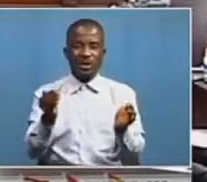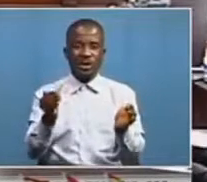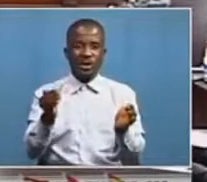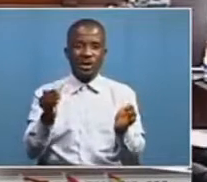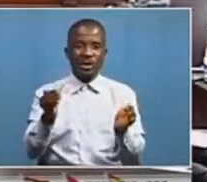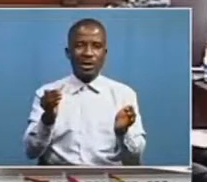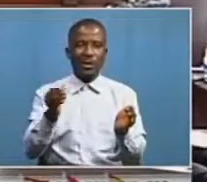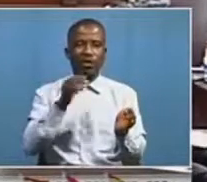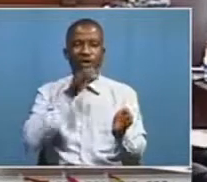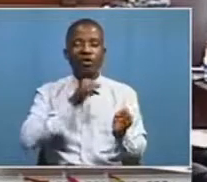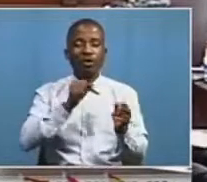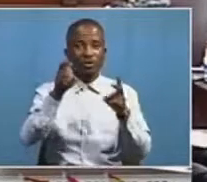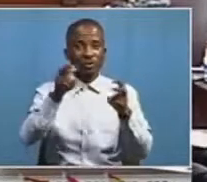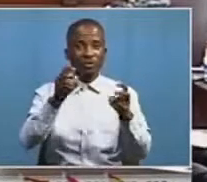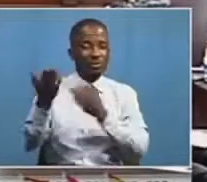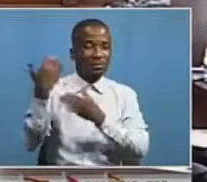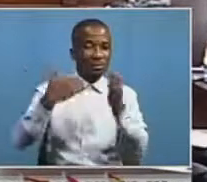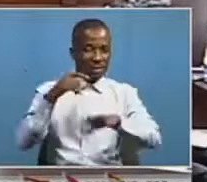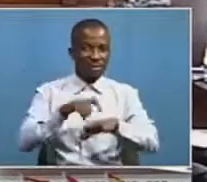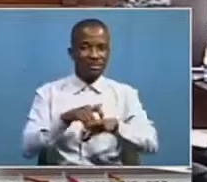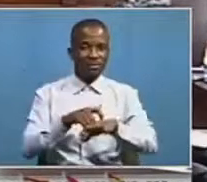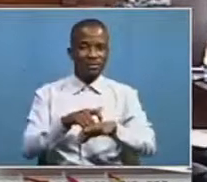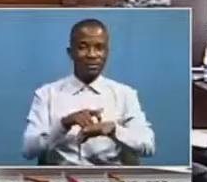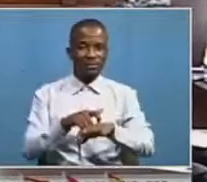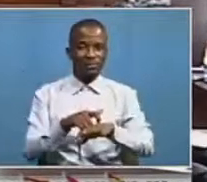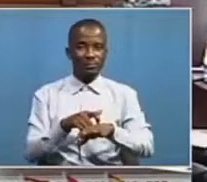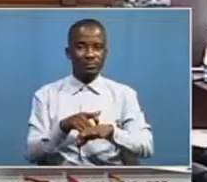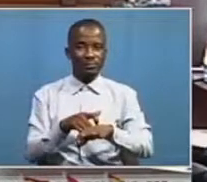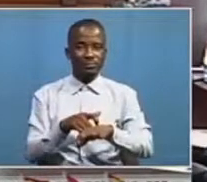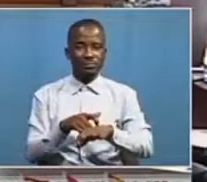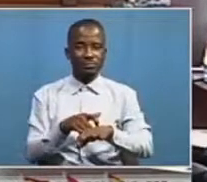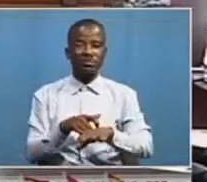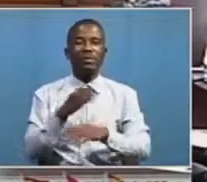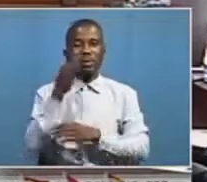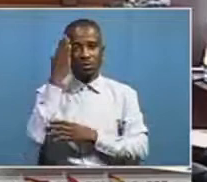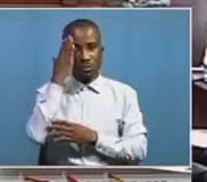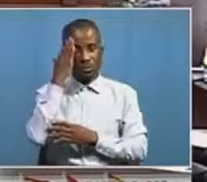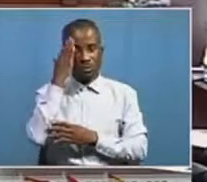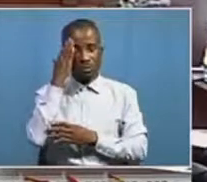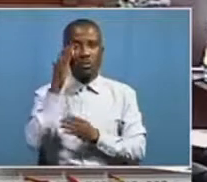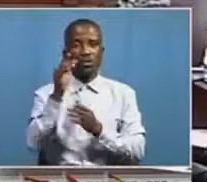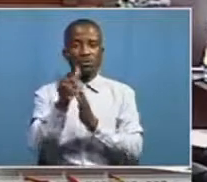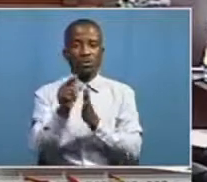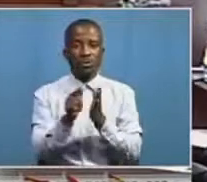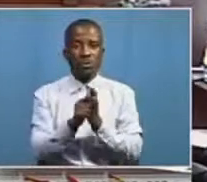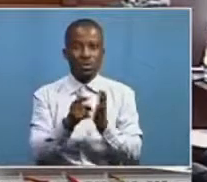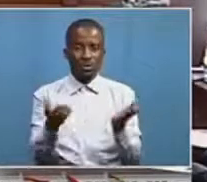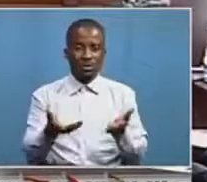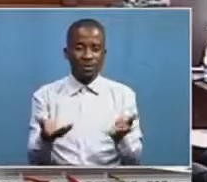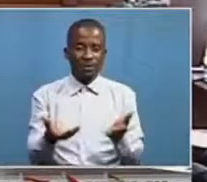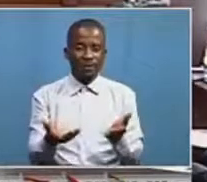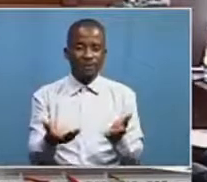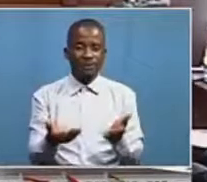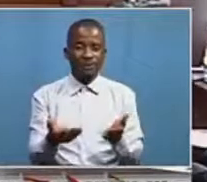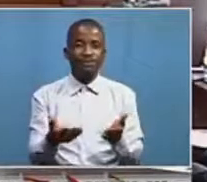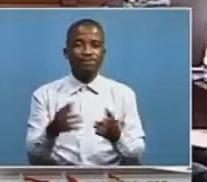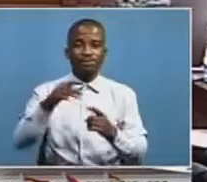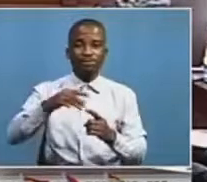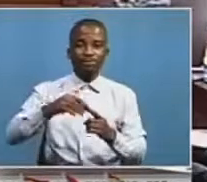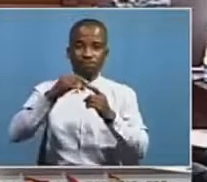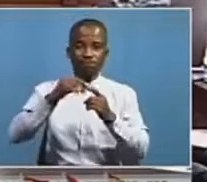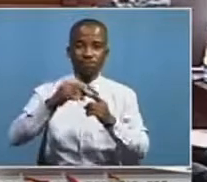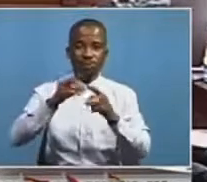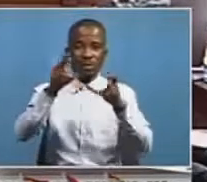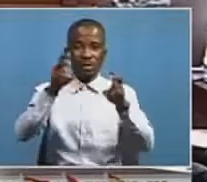Ajete Abosu and others, Escote and others, Supra. We know of no law in the common law jurisdiction, especially in civil